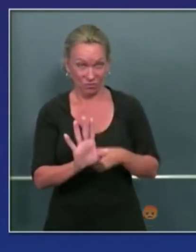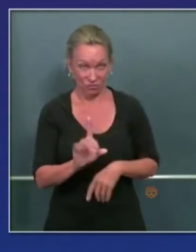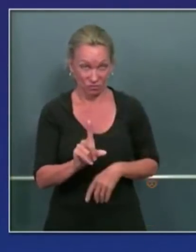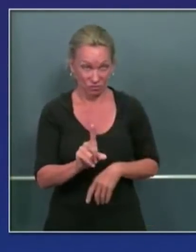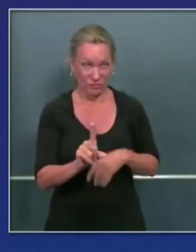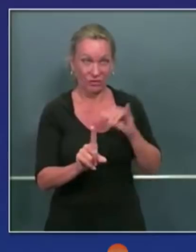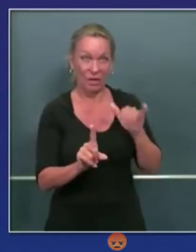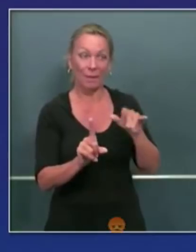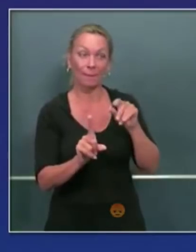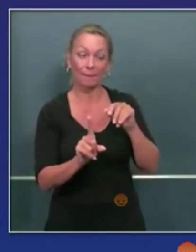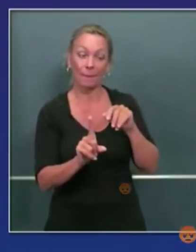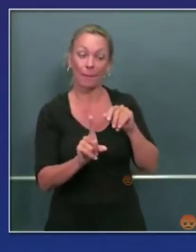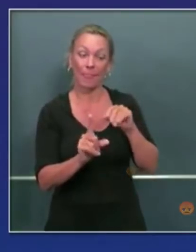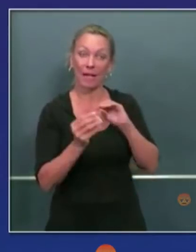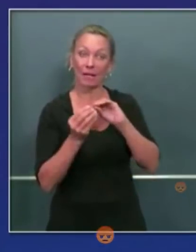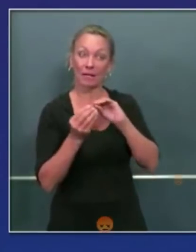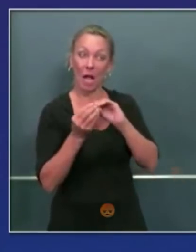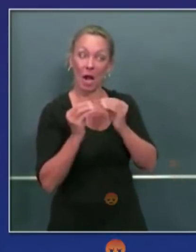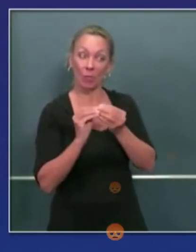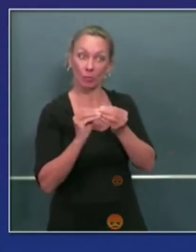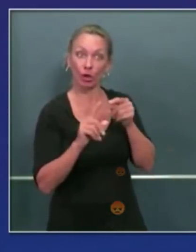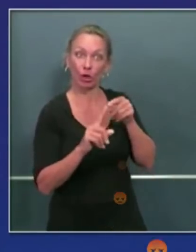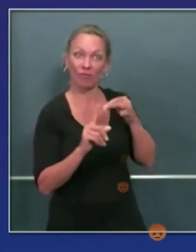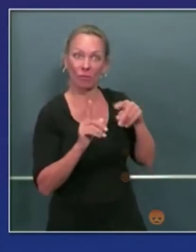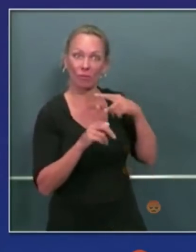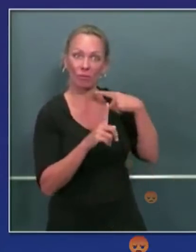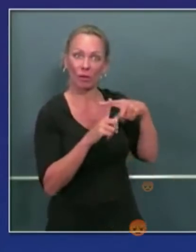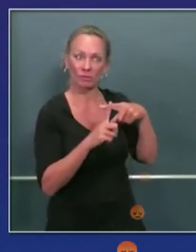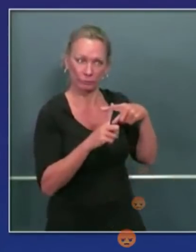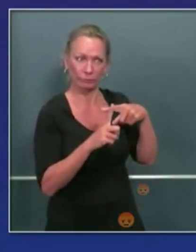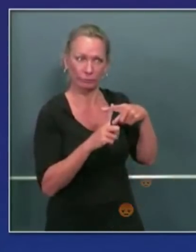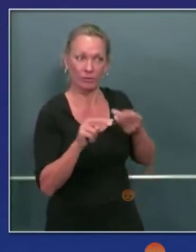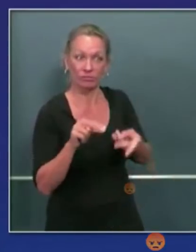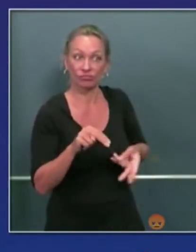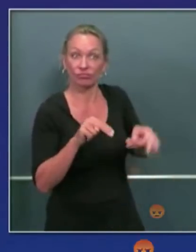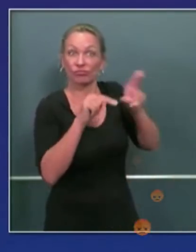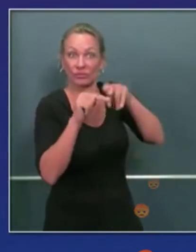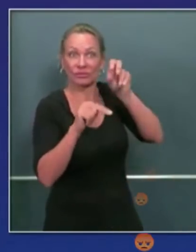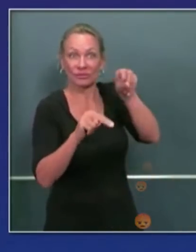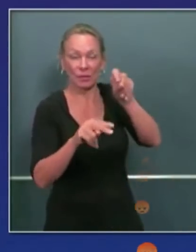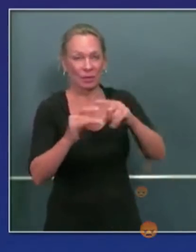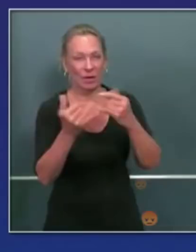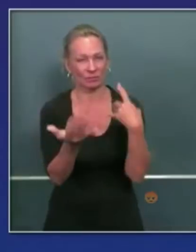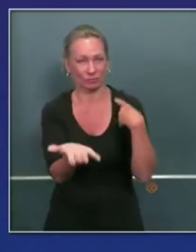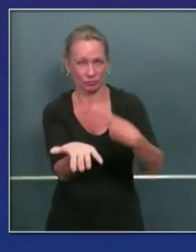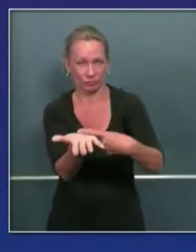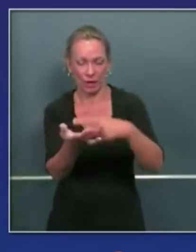nghiệm. Số lượng xét nghiệm nhiều lên nhưng mà cái số lượng